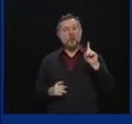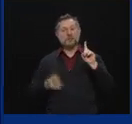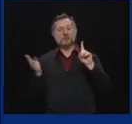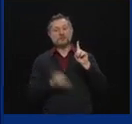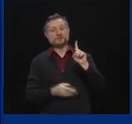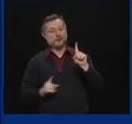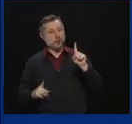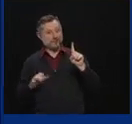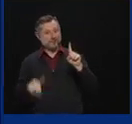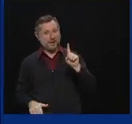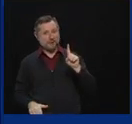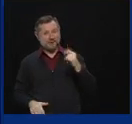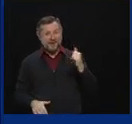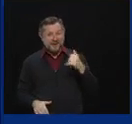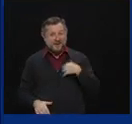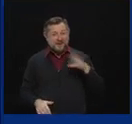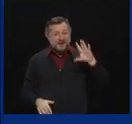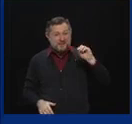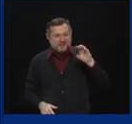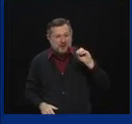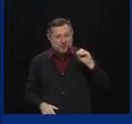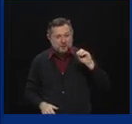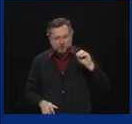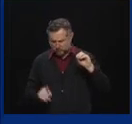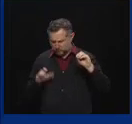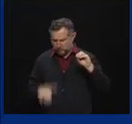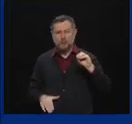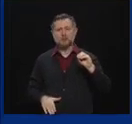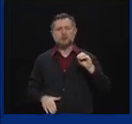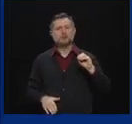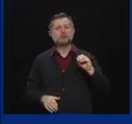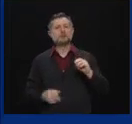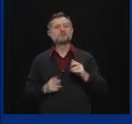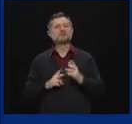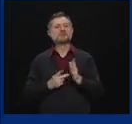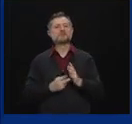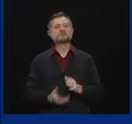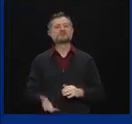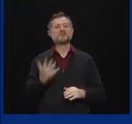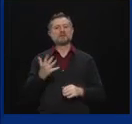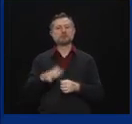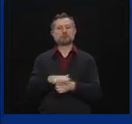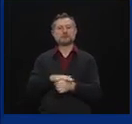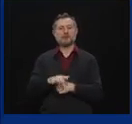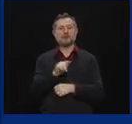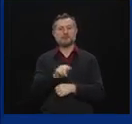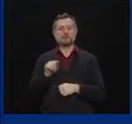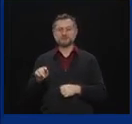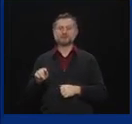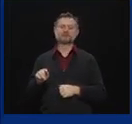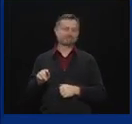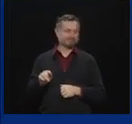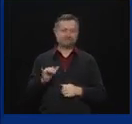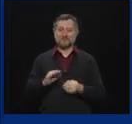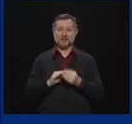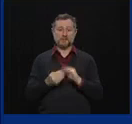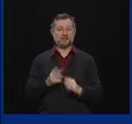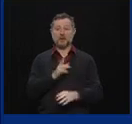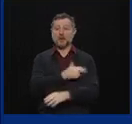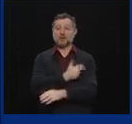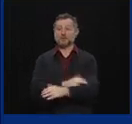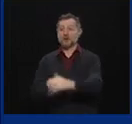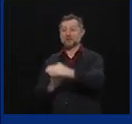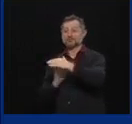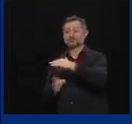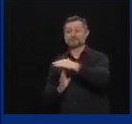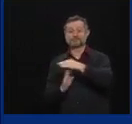hitting those higher numbers to 5 of them. We also have hospitalizations. I loved it when